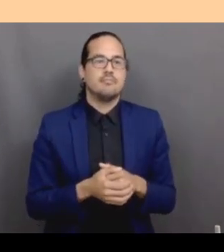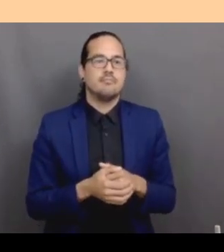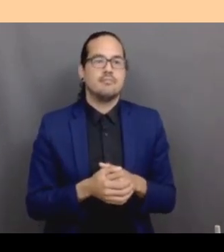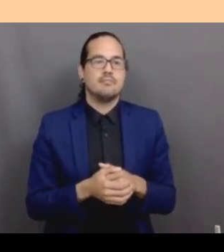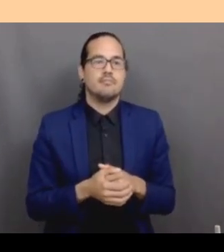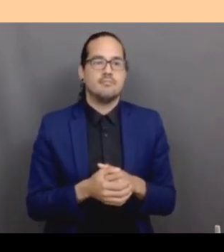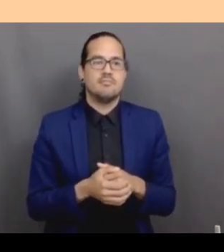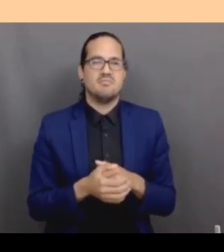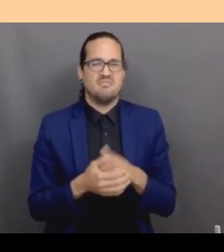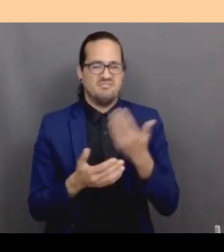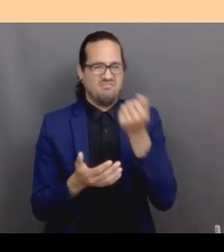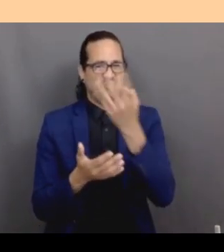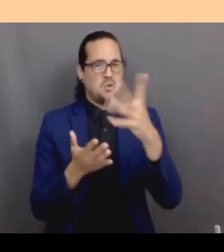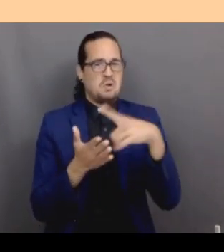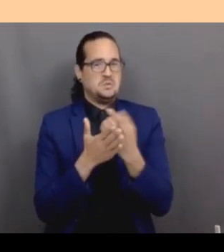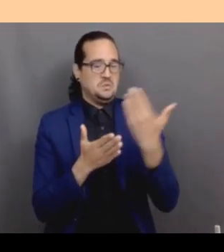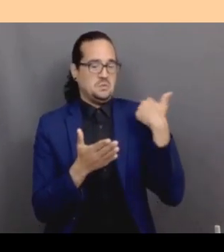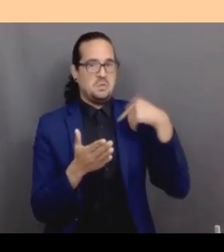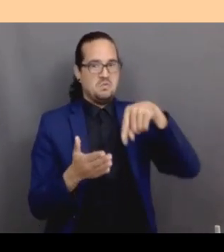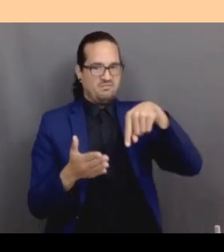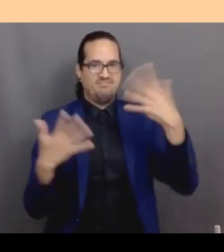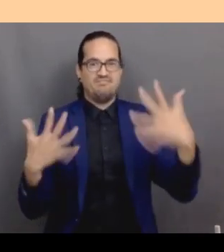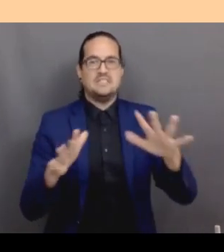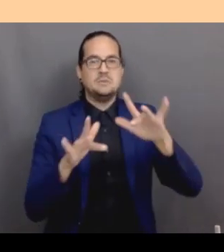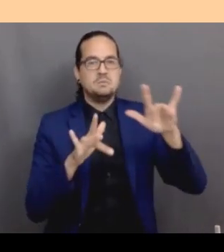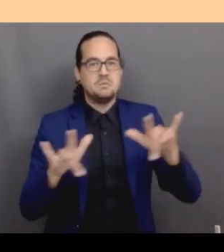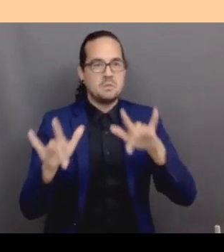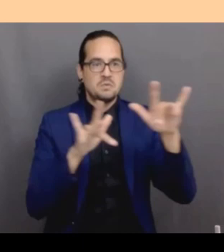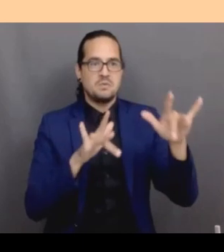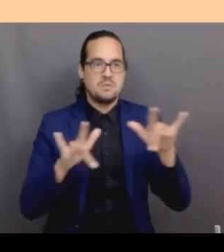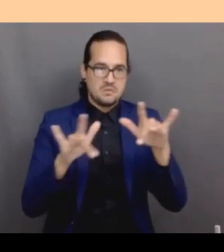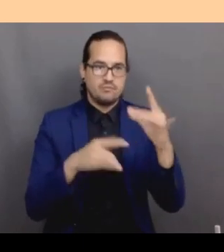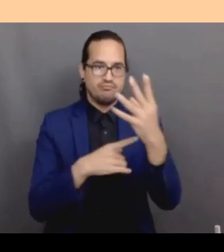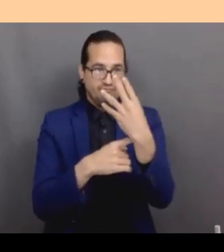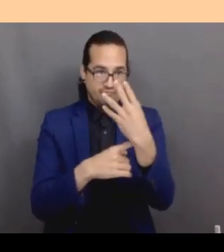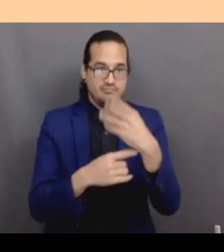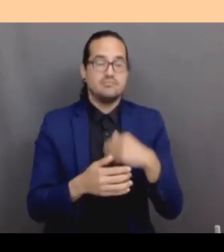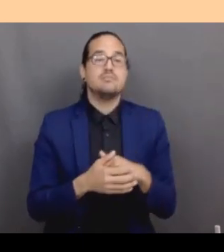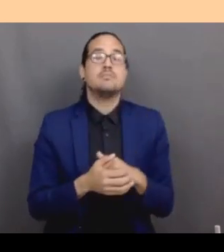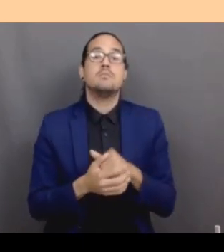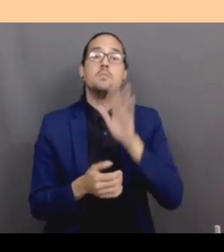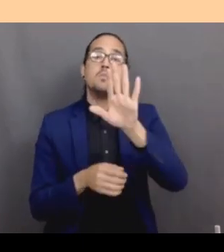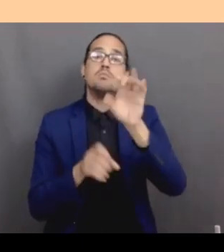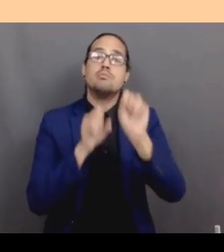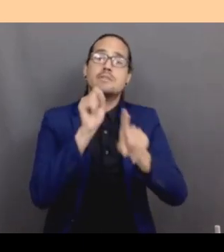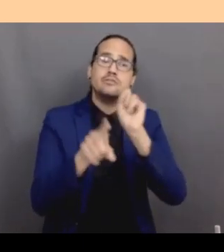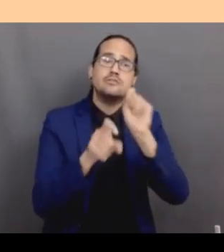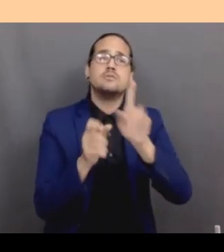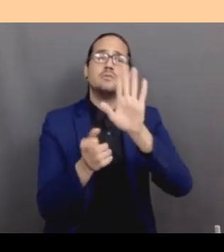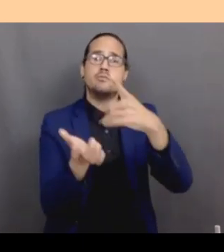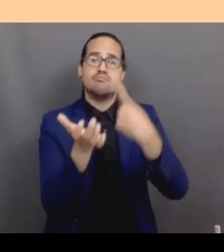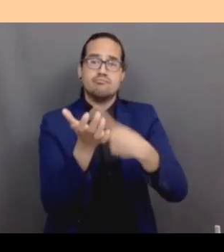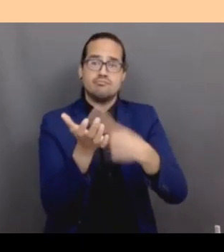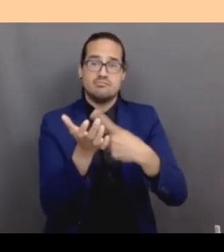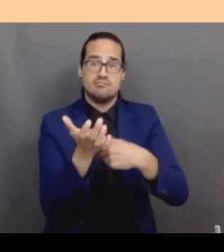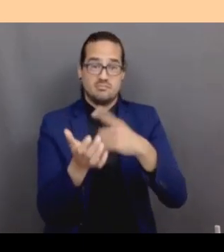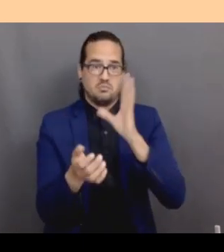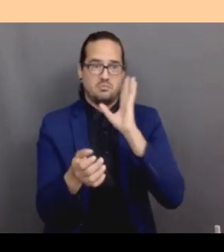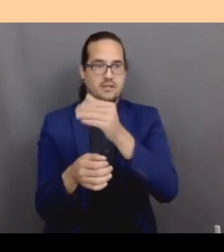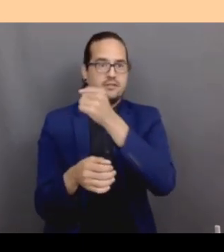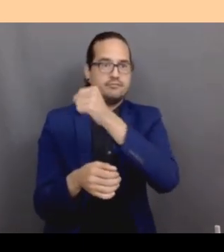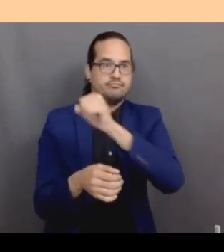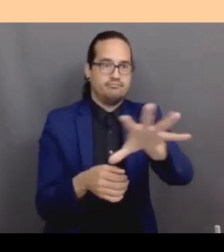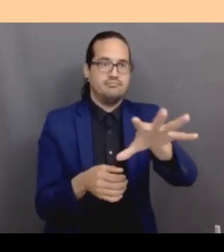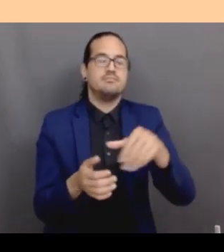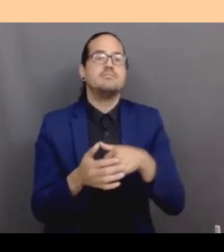of your questions, a lot of questions. Nearly 75 people submitted questions, and so thank you to those of you that did submit questions in advance, and we